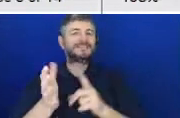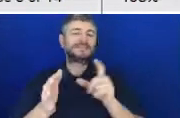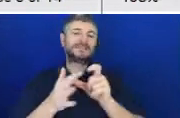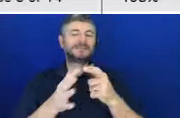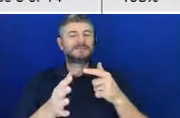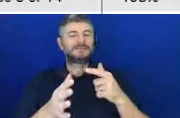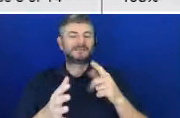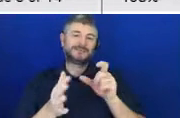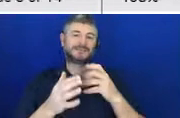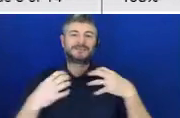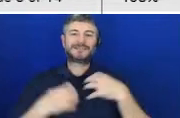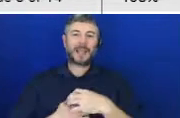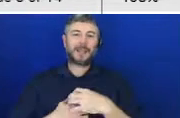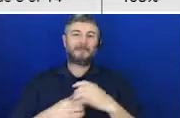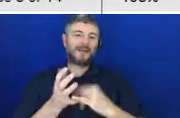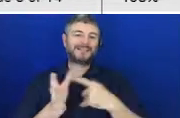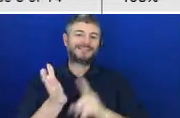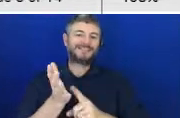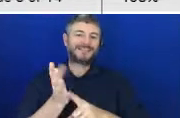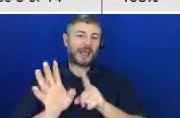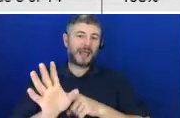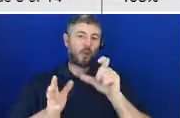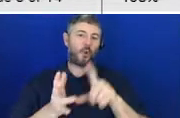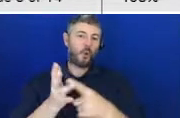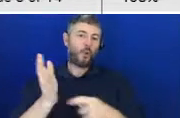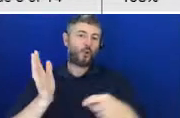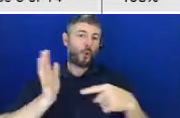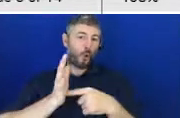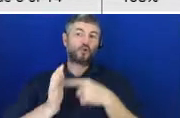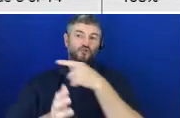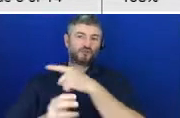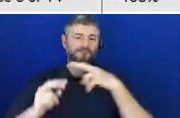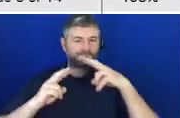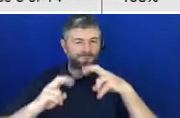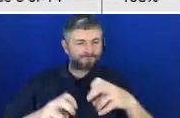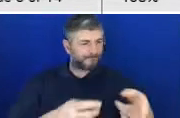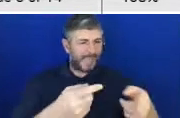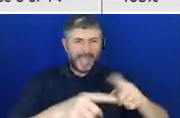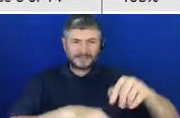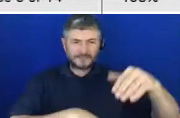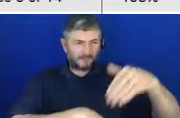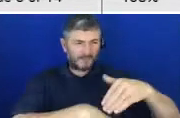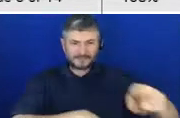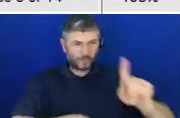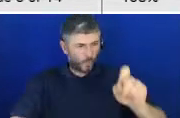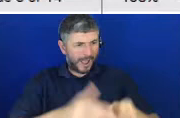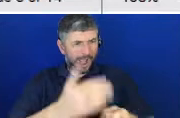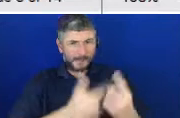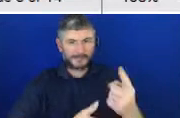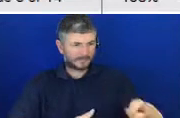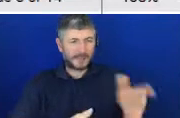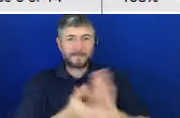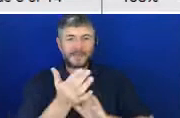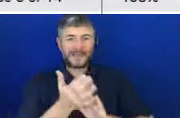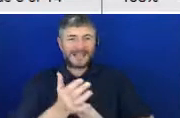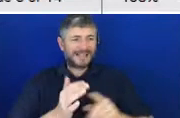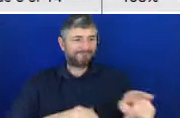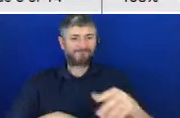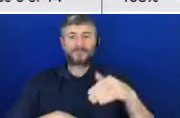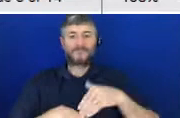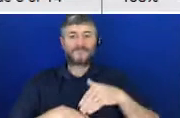of self-employment as a key route for offenders, where the nature of their offending may take them, will make them unsuitable